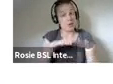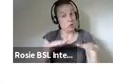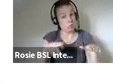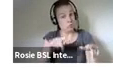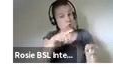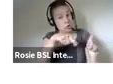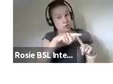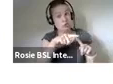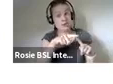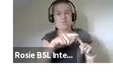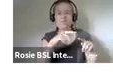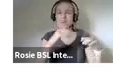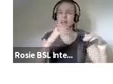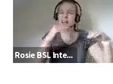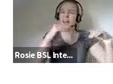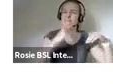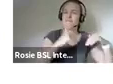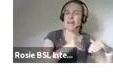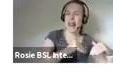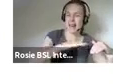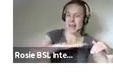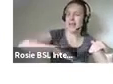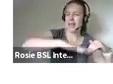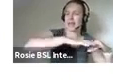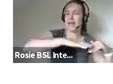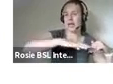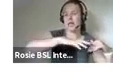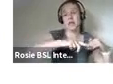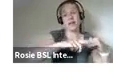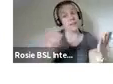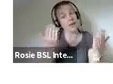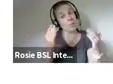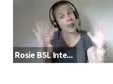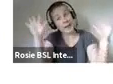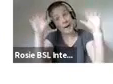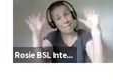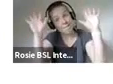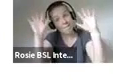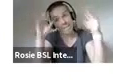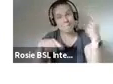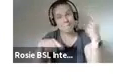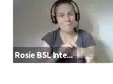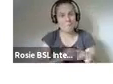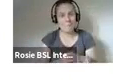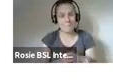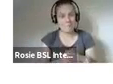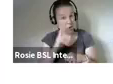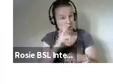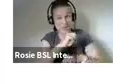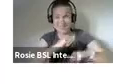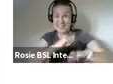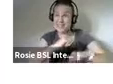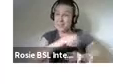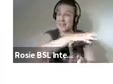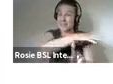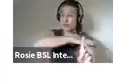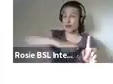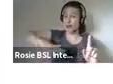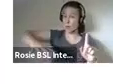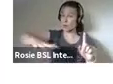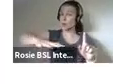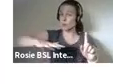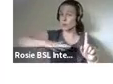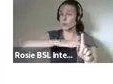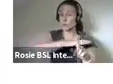valley below Heli Heli, they were welcoming us. And you can see all the space around. A lot of the education,